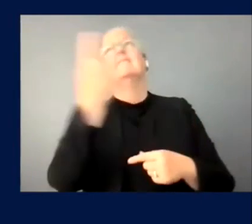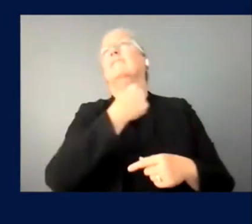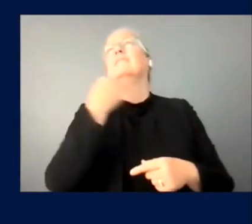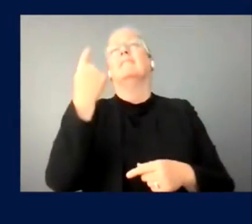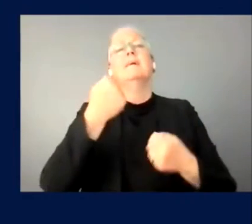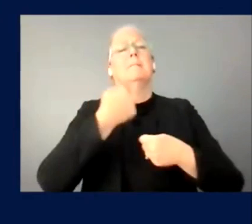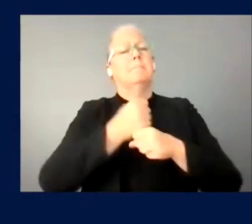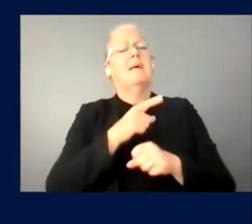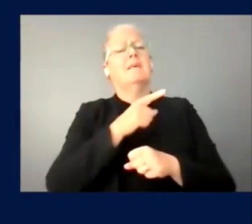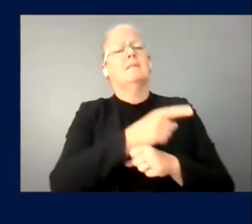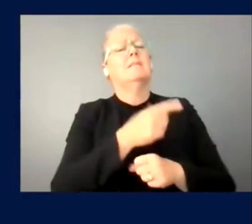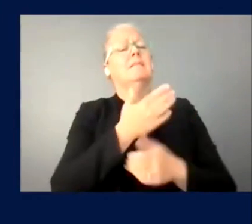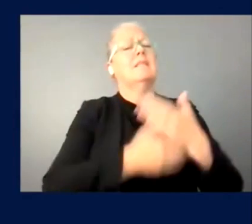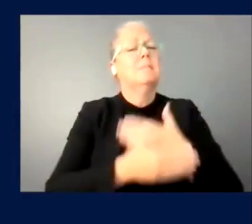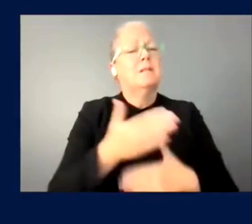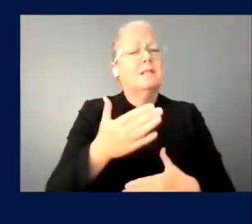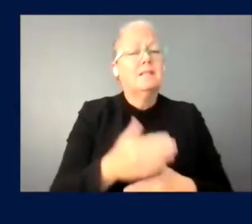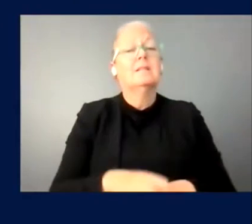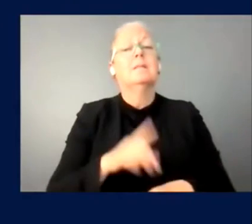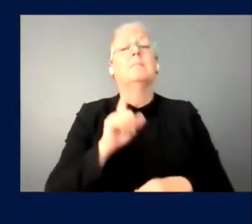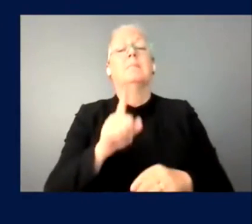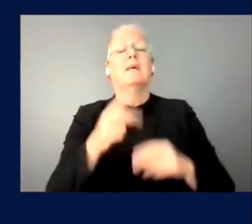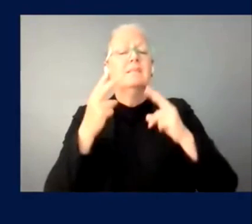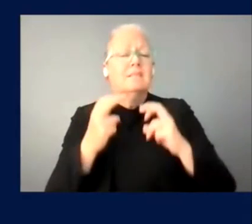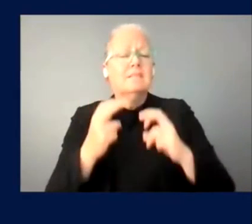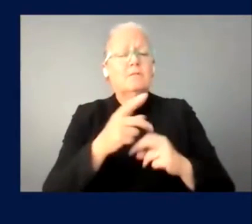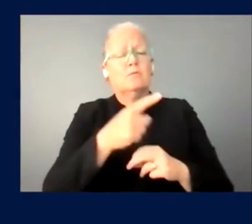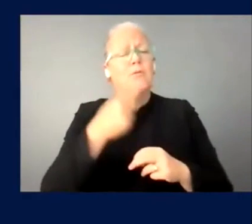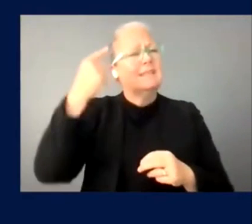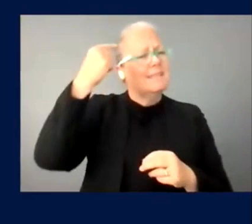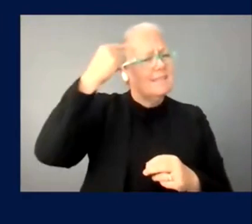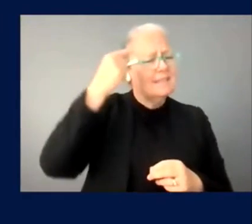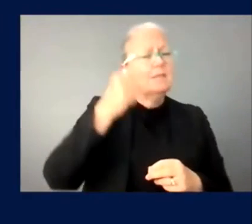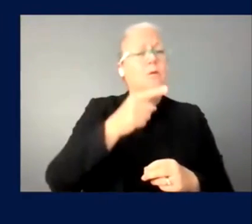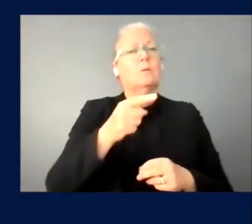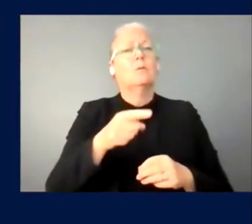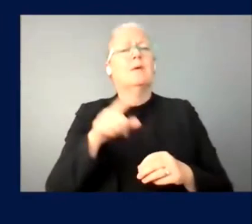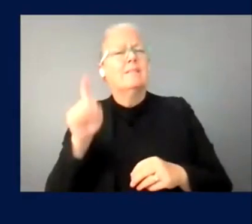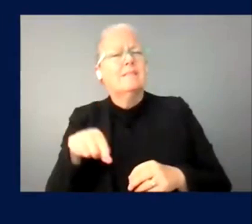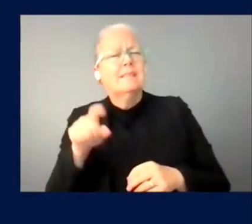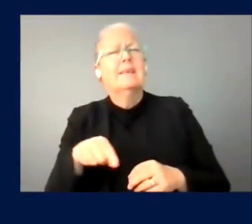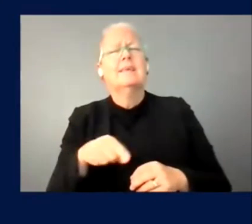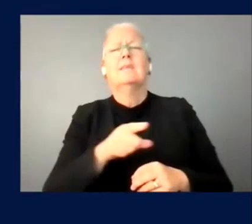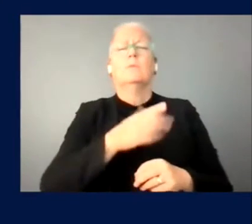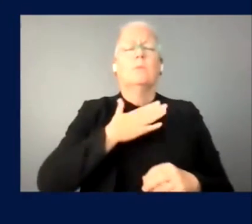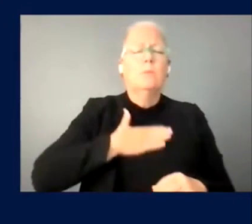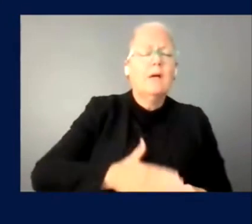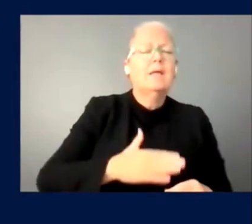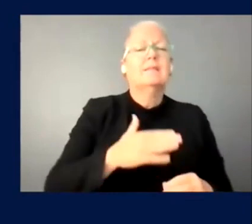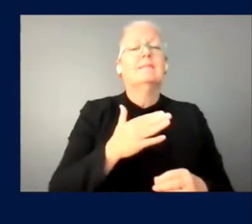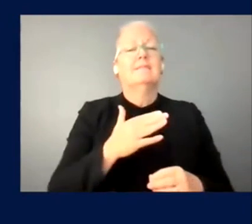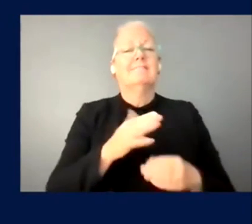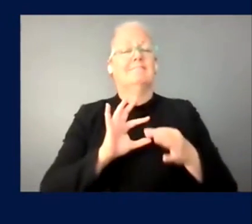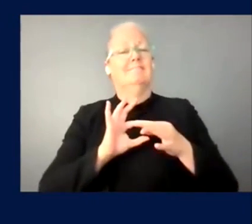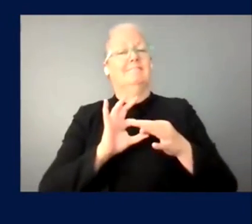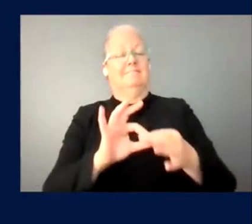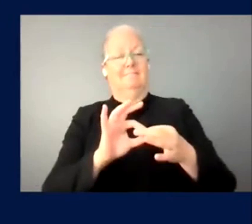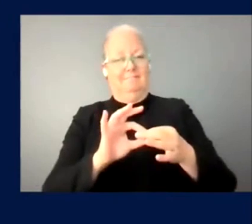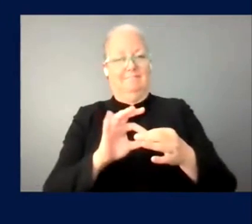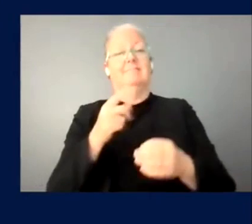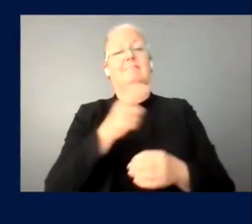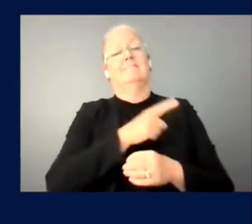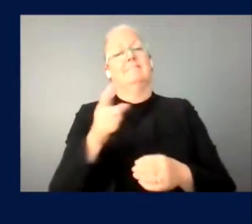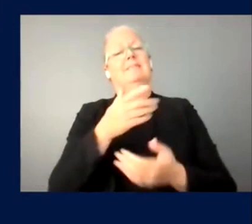Most of the accessibility considerations, requirements relate to visibly disabled people. So,